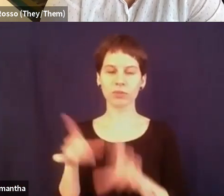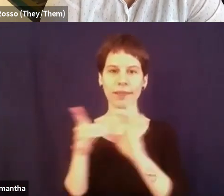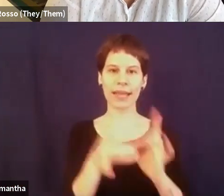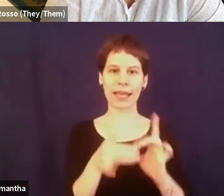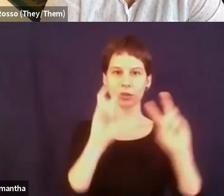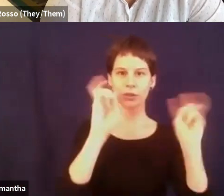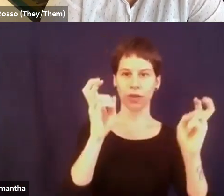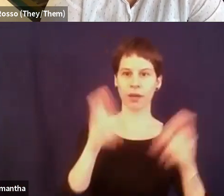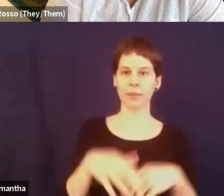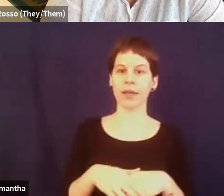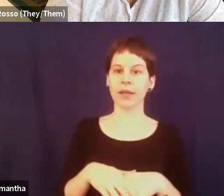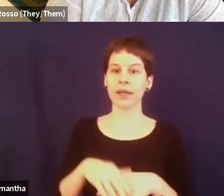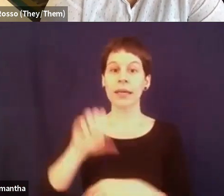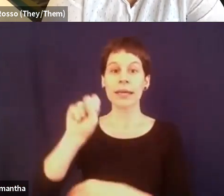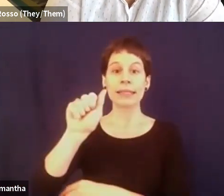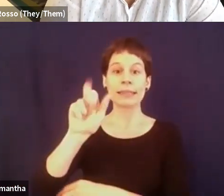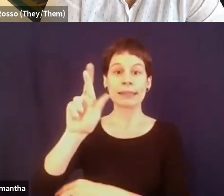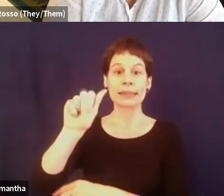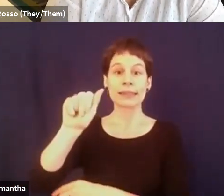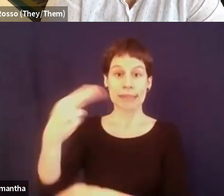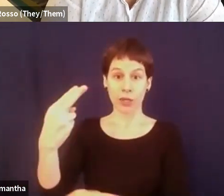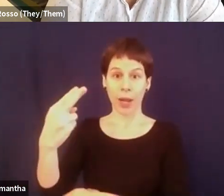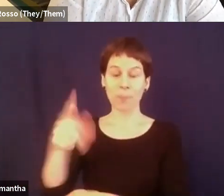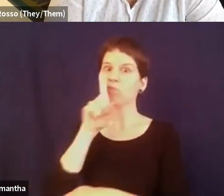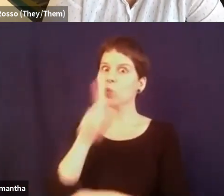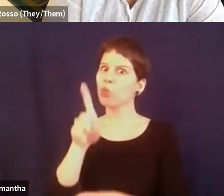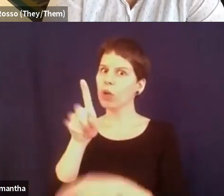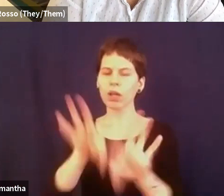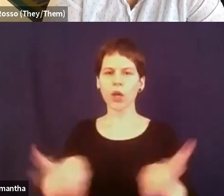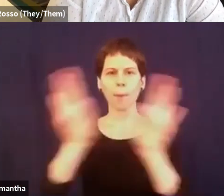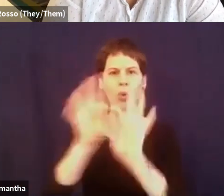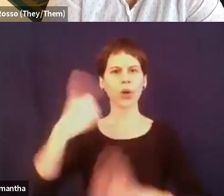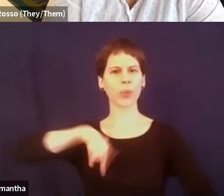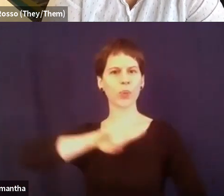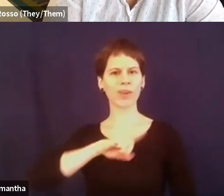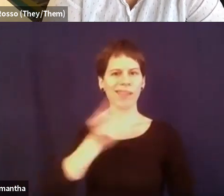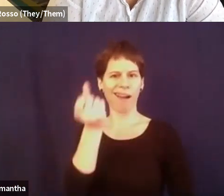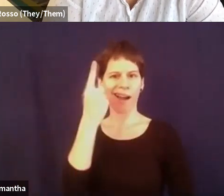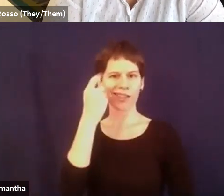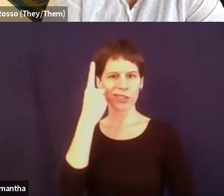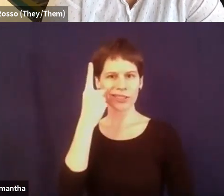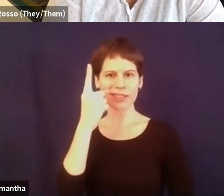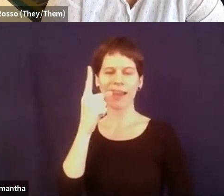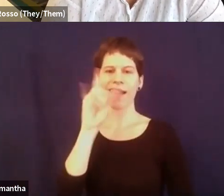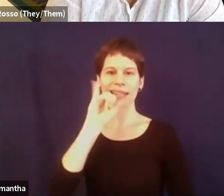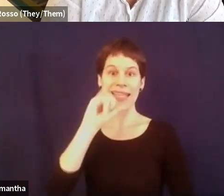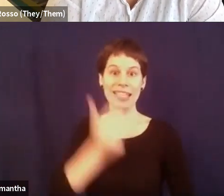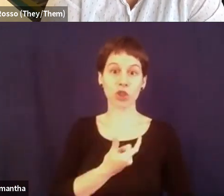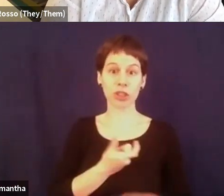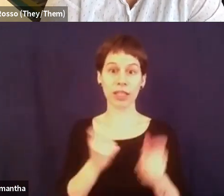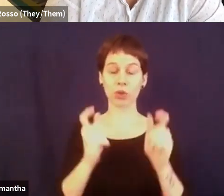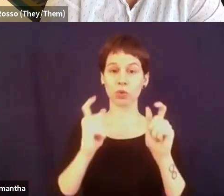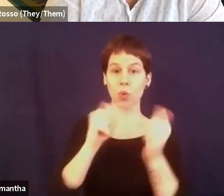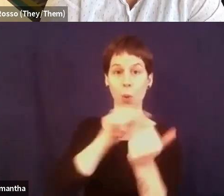we understand an intersectional approach and embed intersectional and anti-racist approaches and frameworks to everything that we're